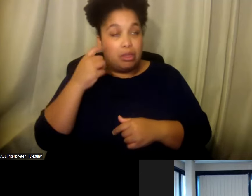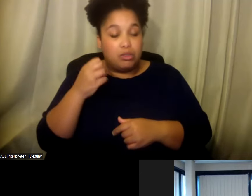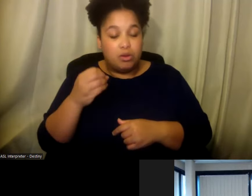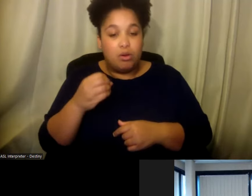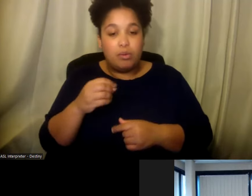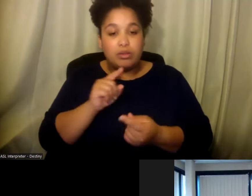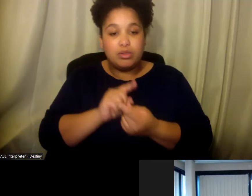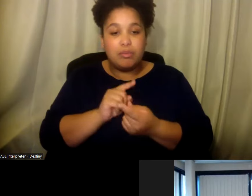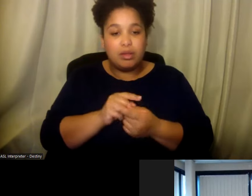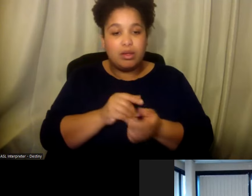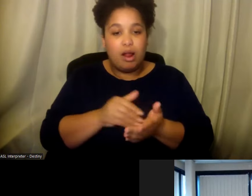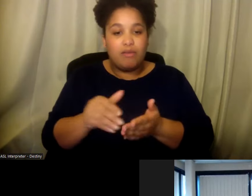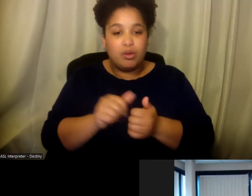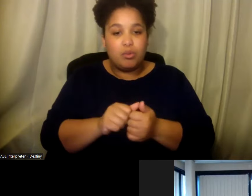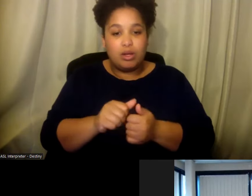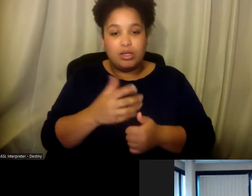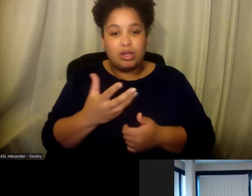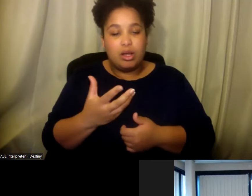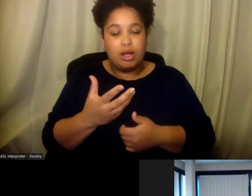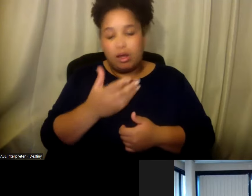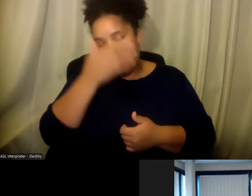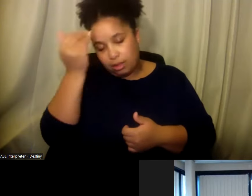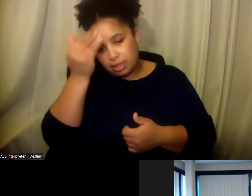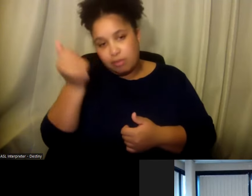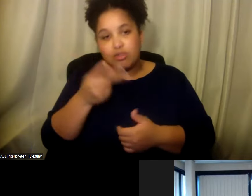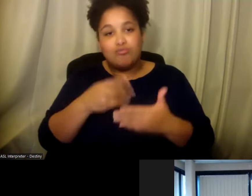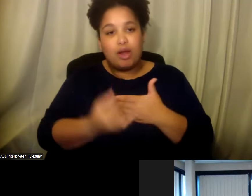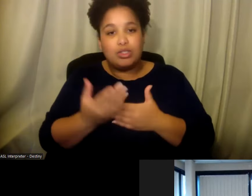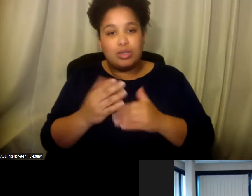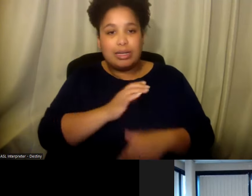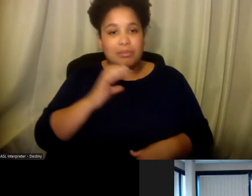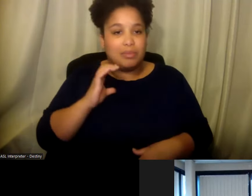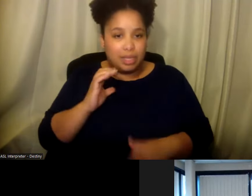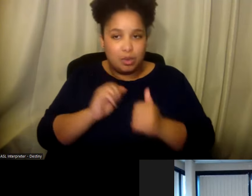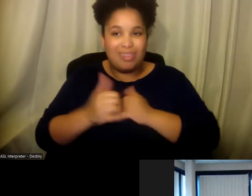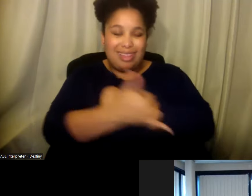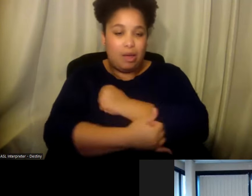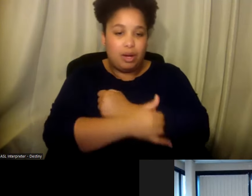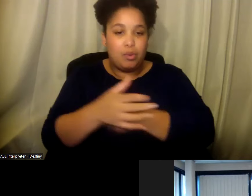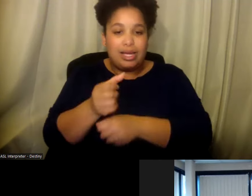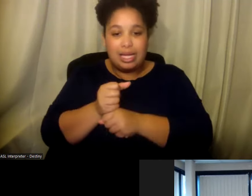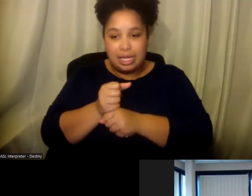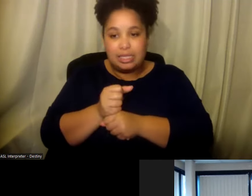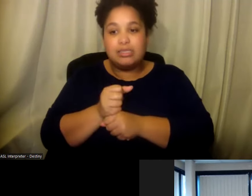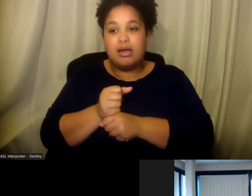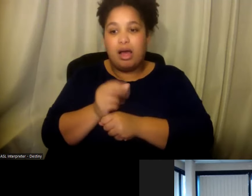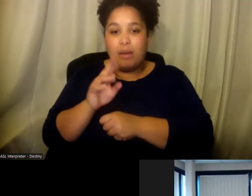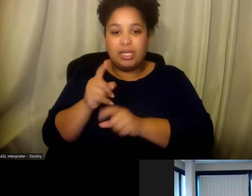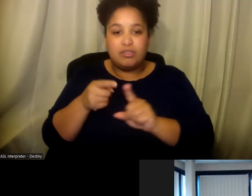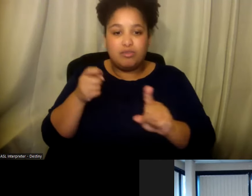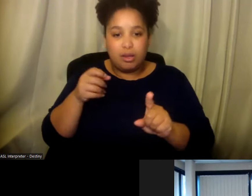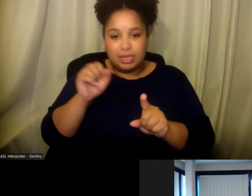meet on a regular basis with the Alzheimer's Project Committee in the county, and would get updates directly from the San